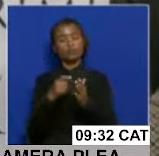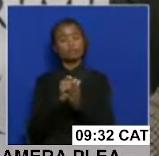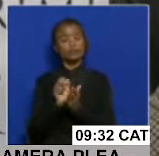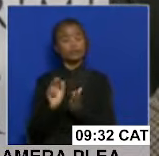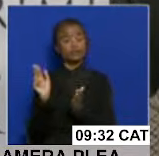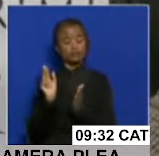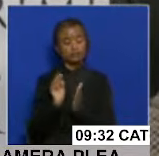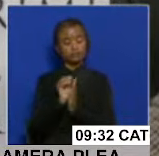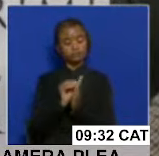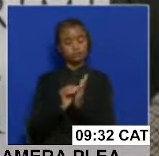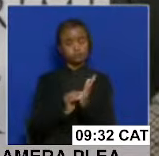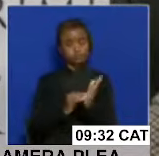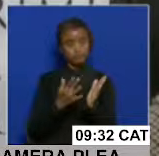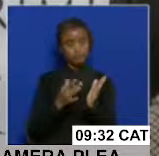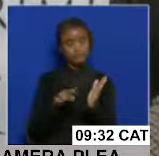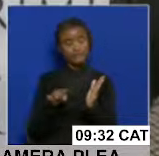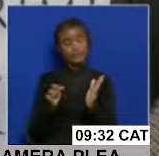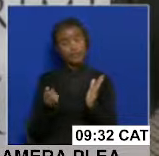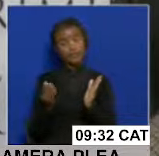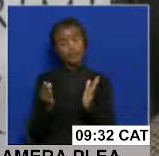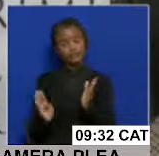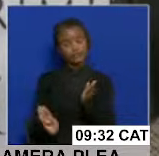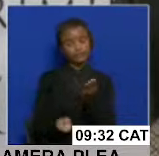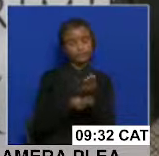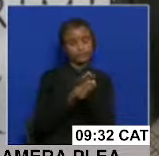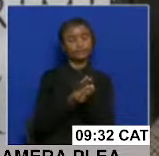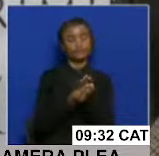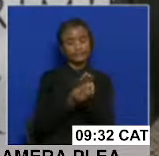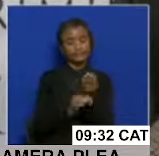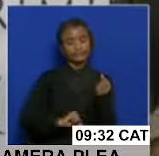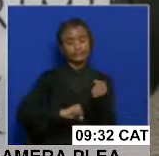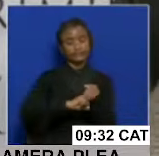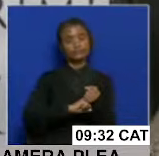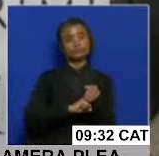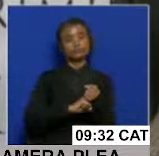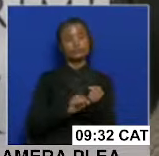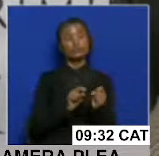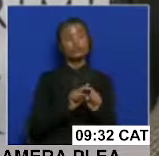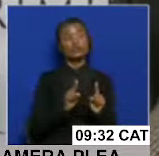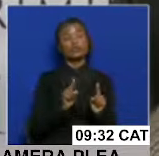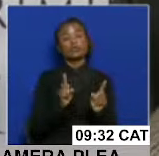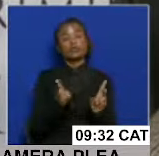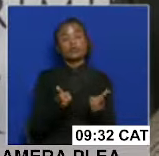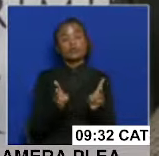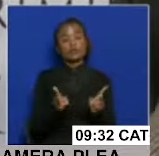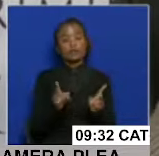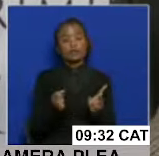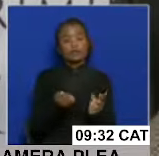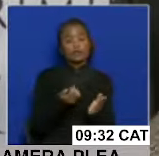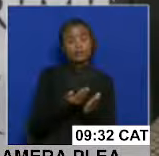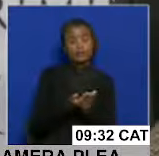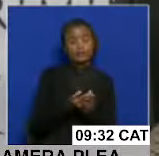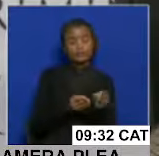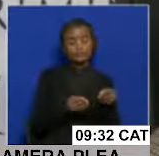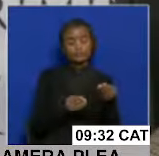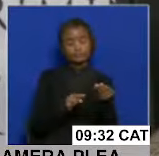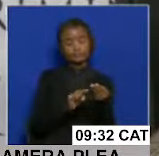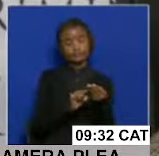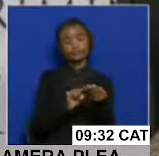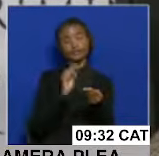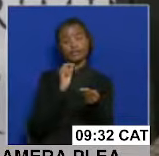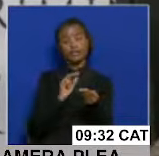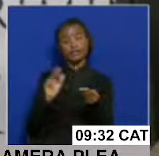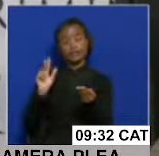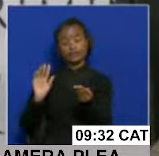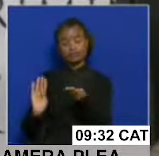application. As is required in the normal course, this application, together with the supporting affidavit, was distributed to